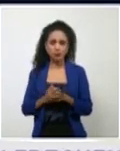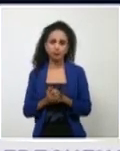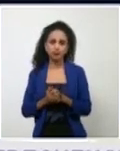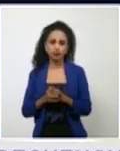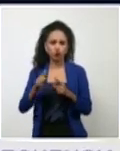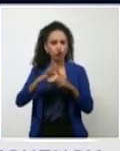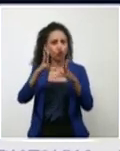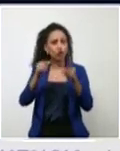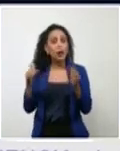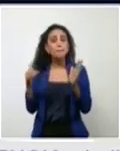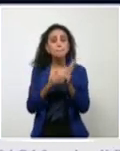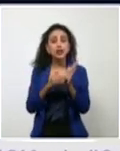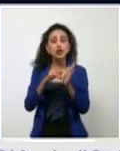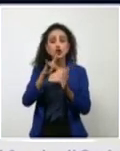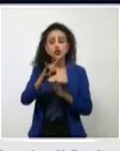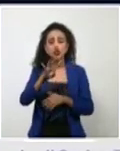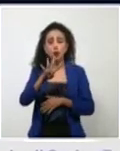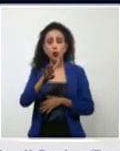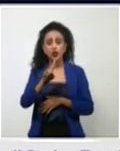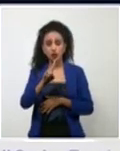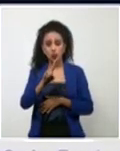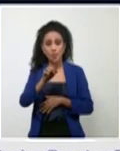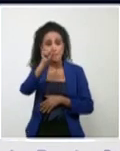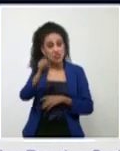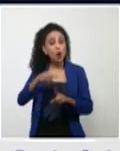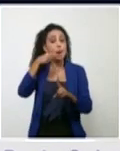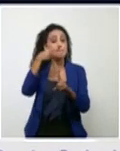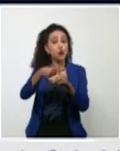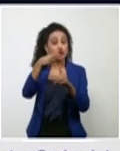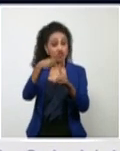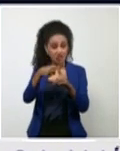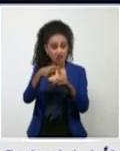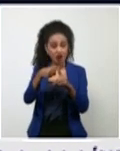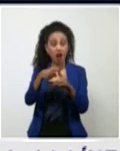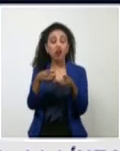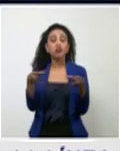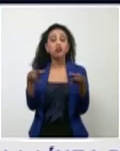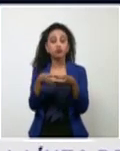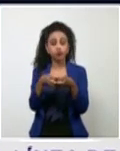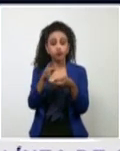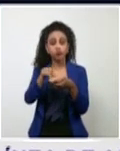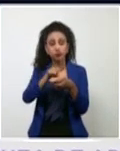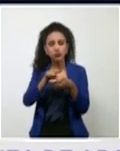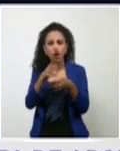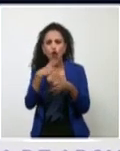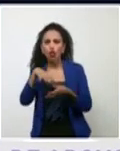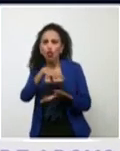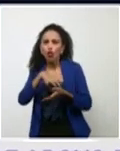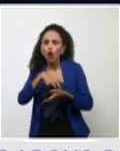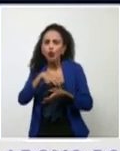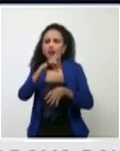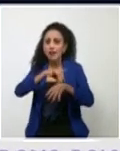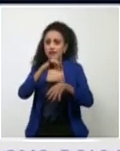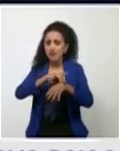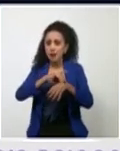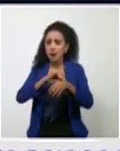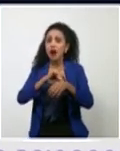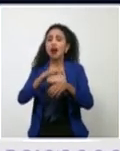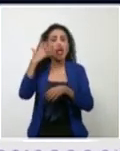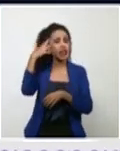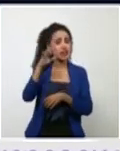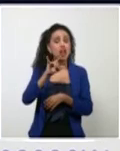132 of the 1,941 persons who have been confirmed have their source of infection